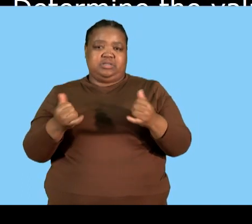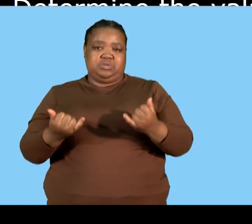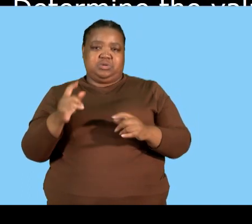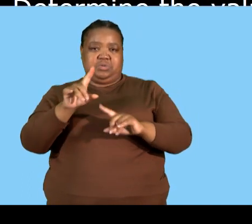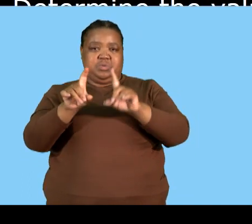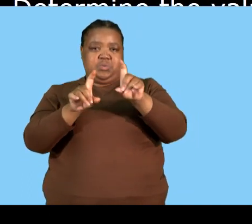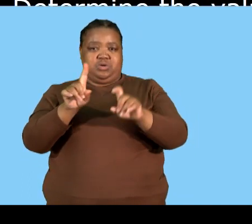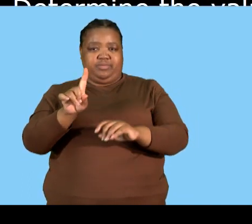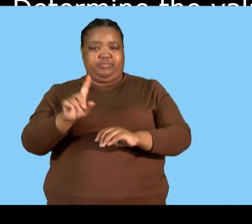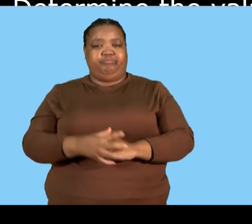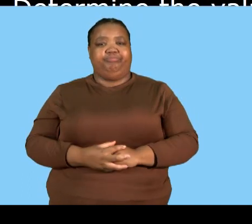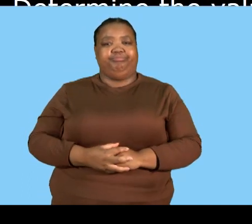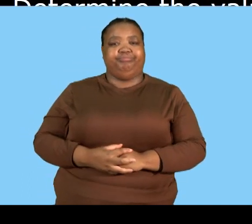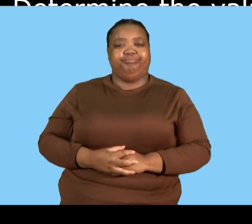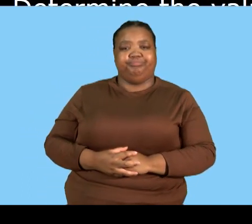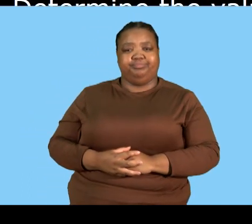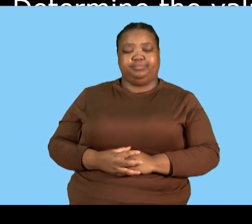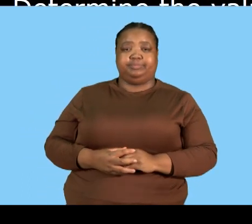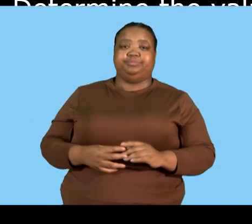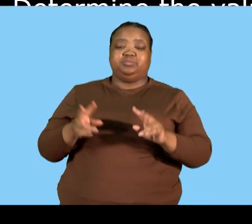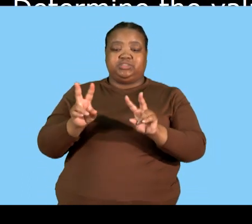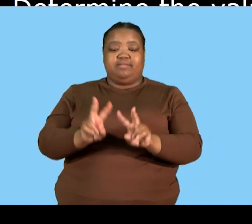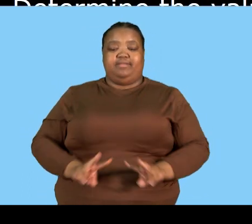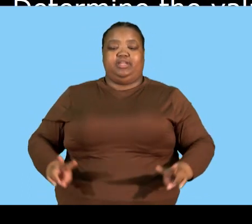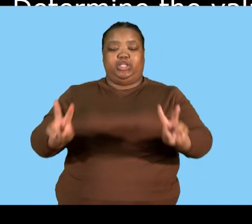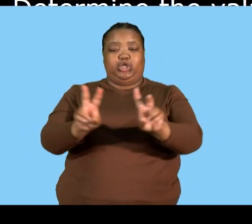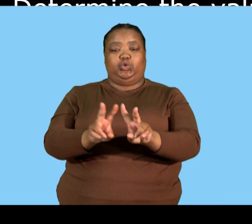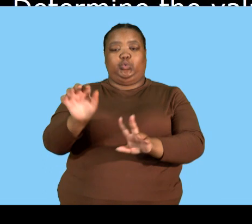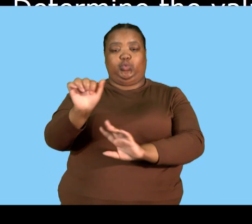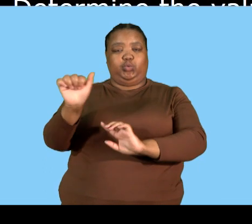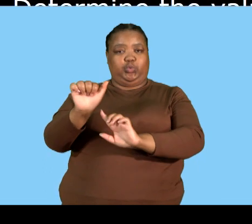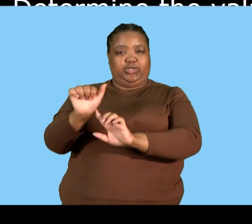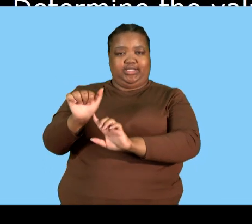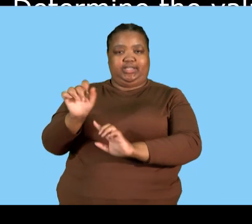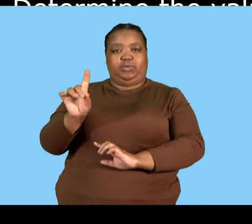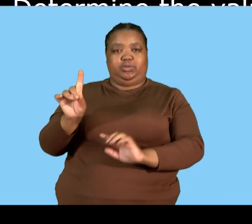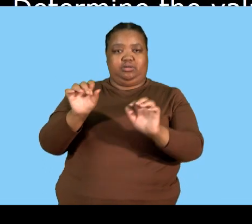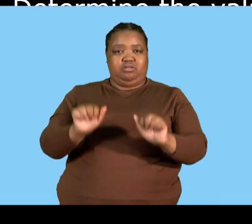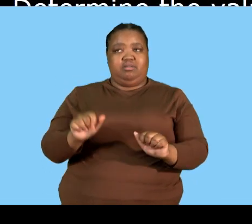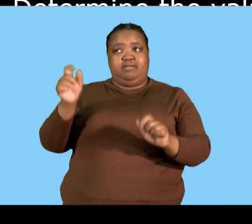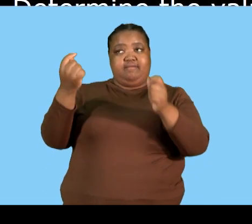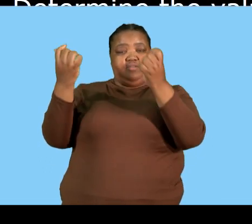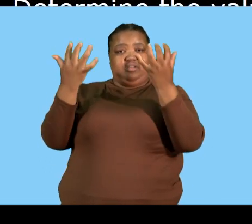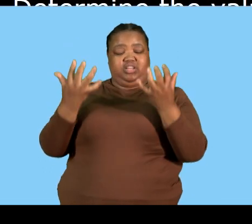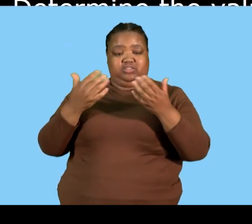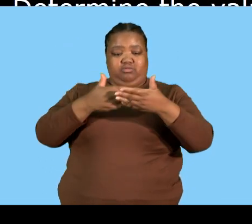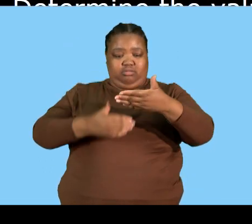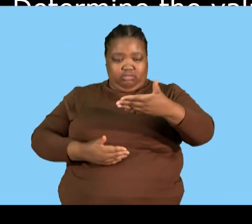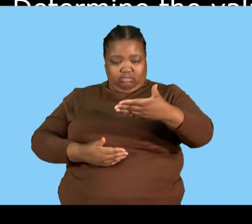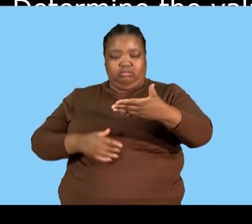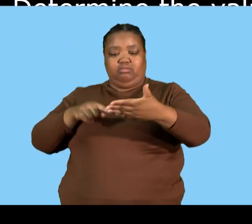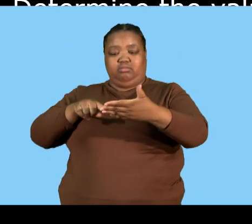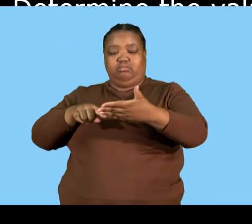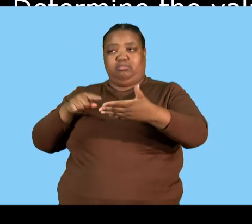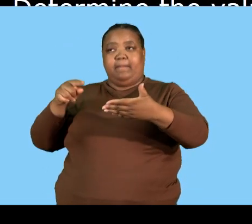us go to our questions. It says here, determine the value of A. So on the financial document, which is a bank statement, we